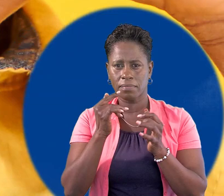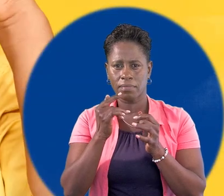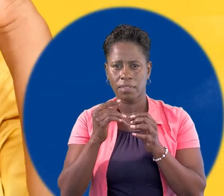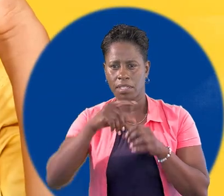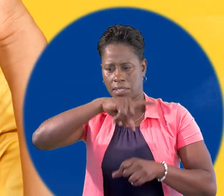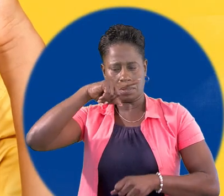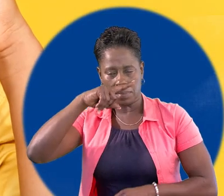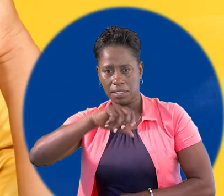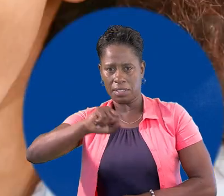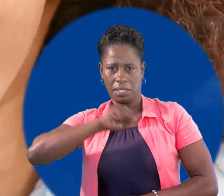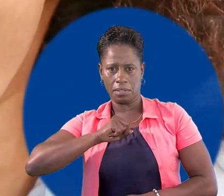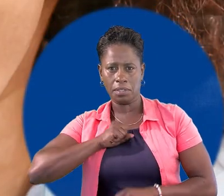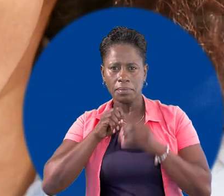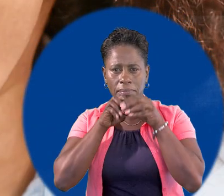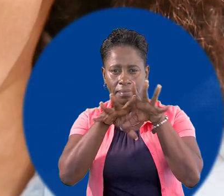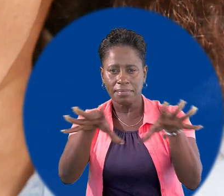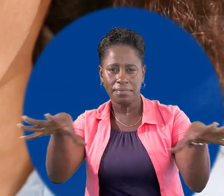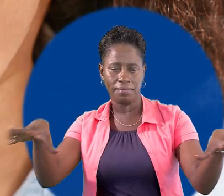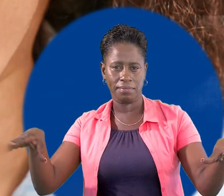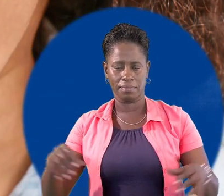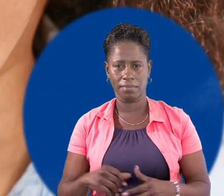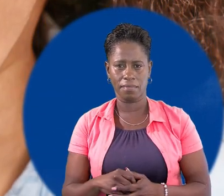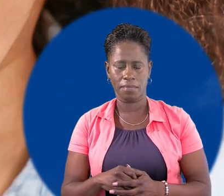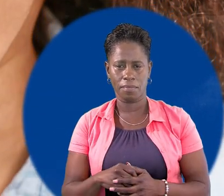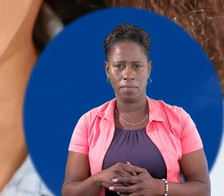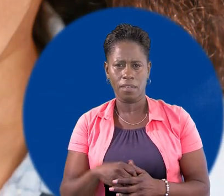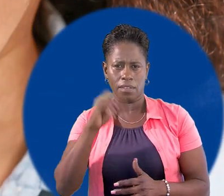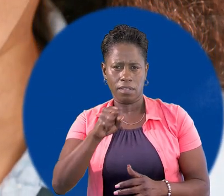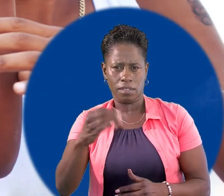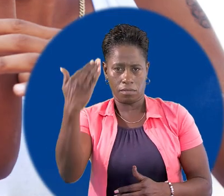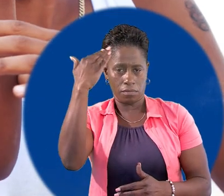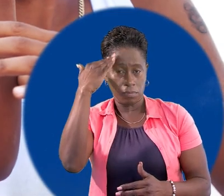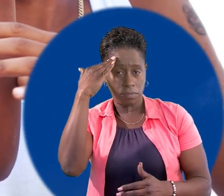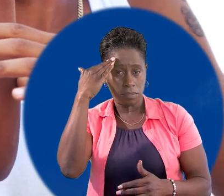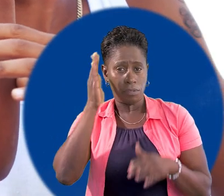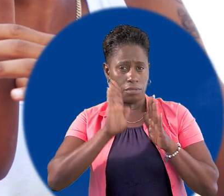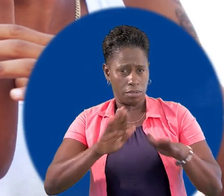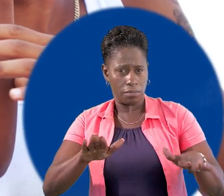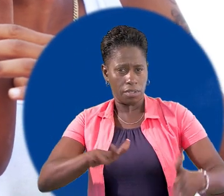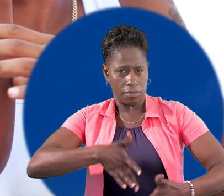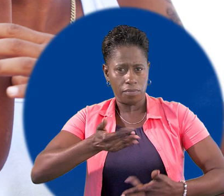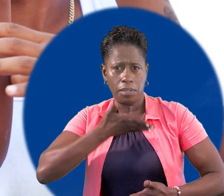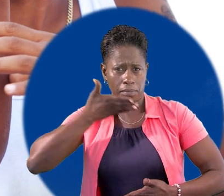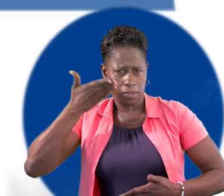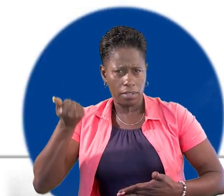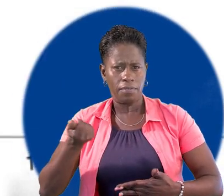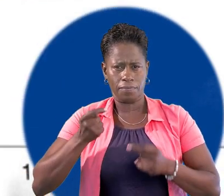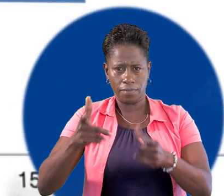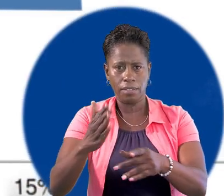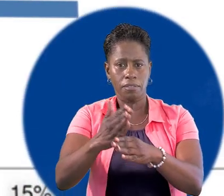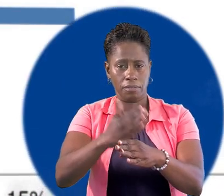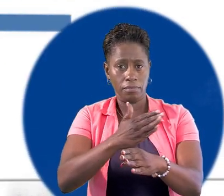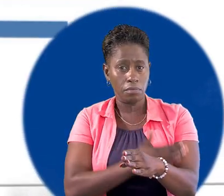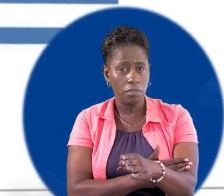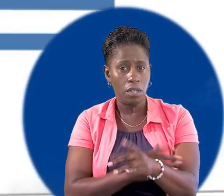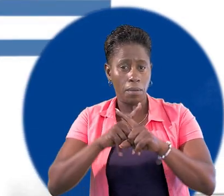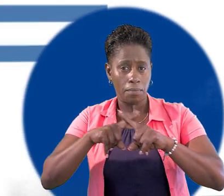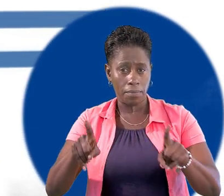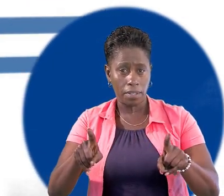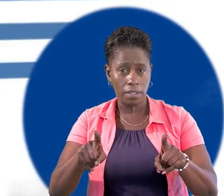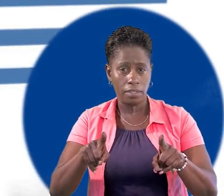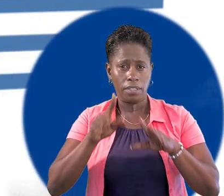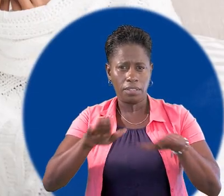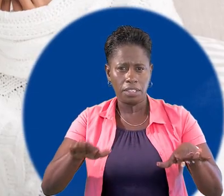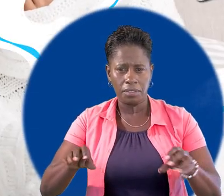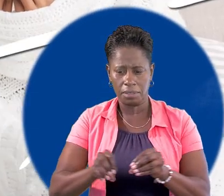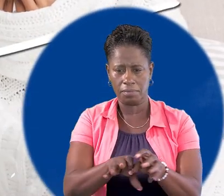mouths and their eyes, or sneeze and cough with little thought about hygiene when around others. While children have been seen to recover well from this